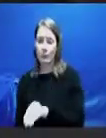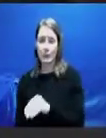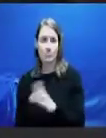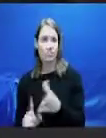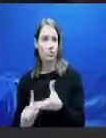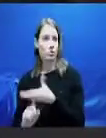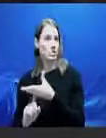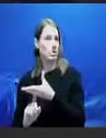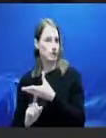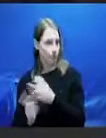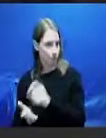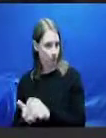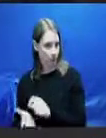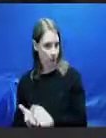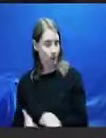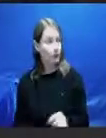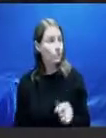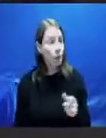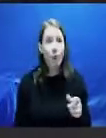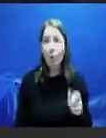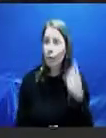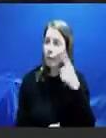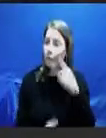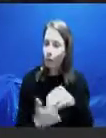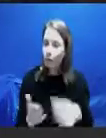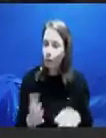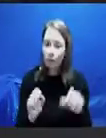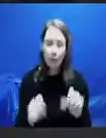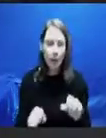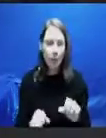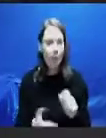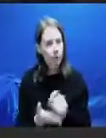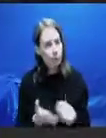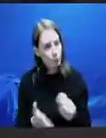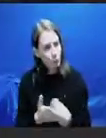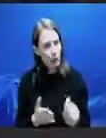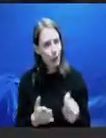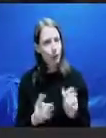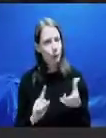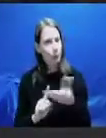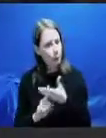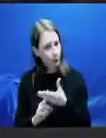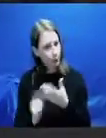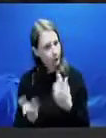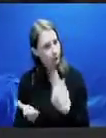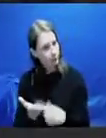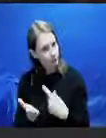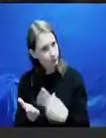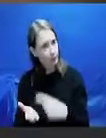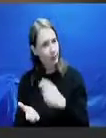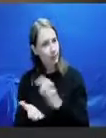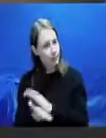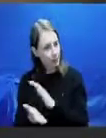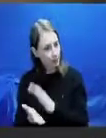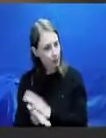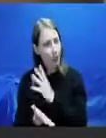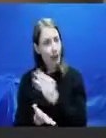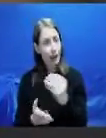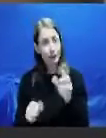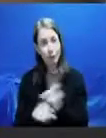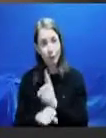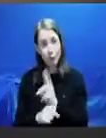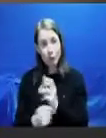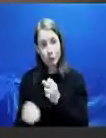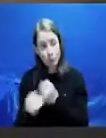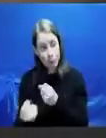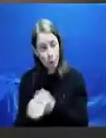and making an argument and backing it up with evidence from text and from other sources, they're going to be ready for high school. Kids must not only be